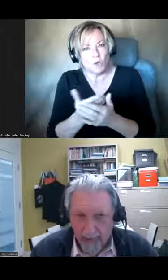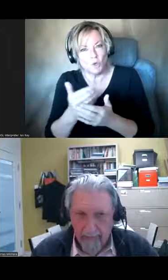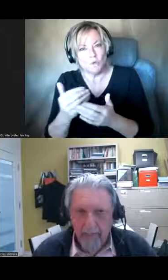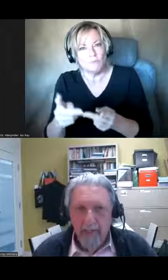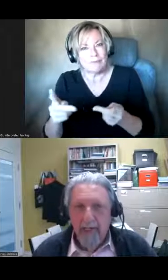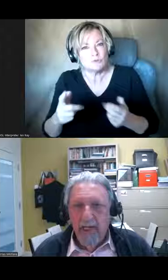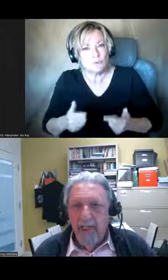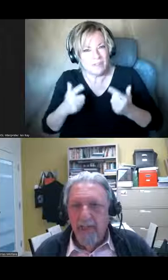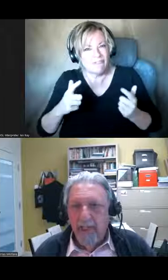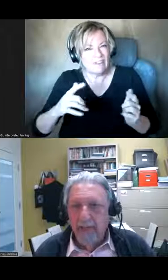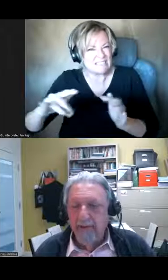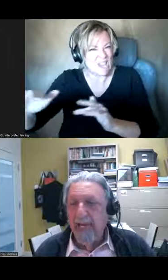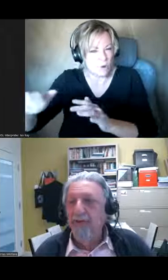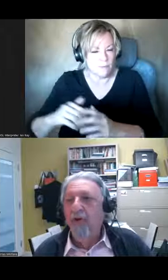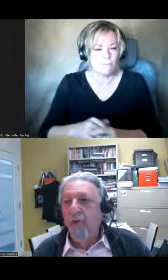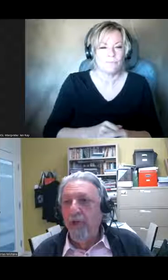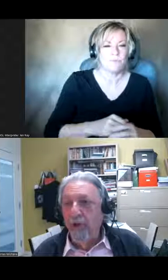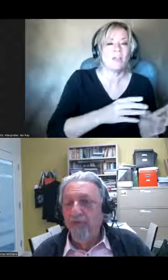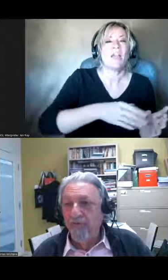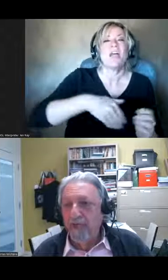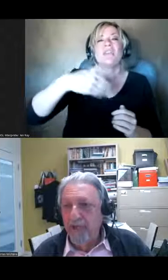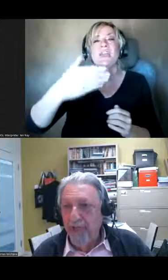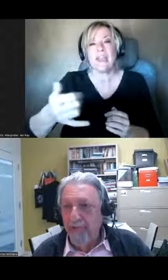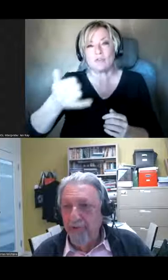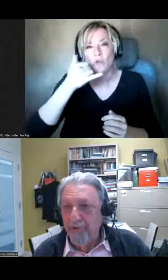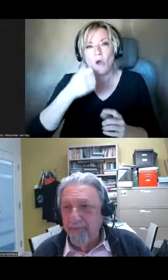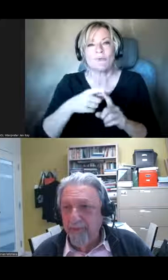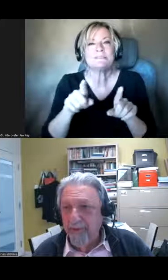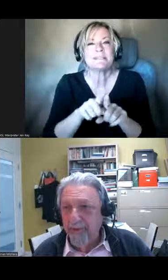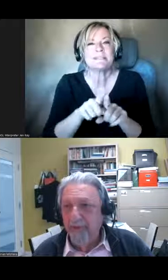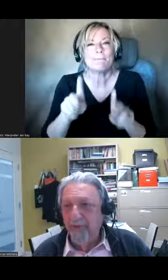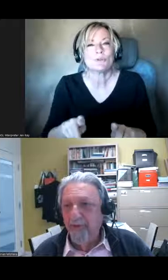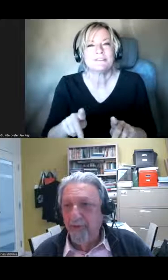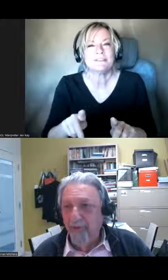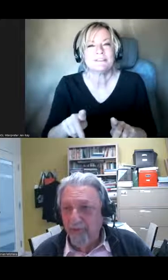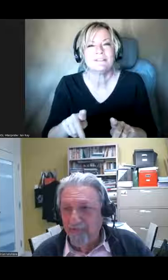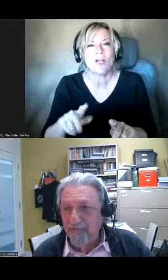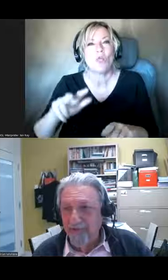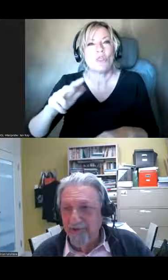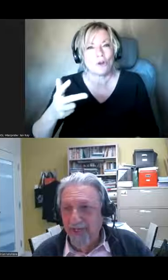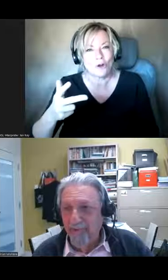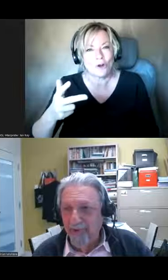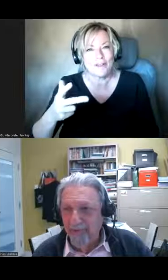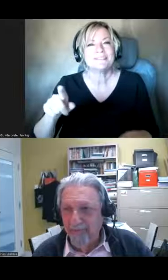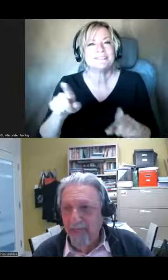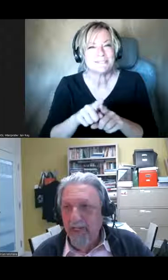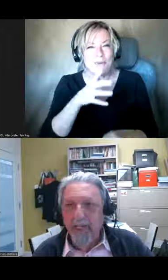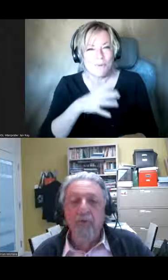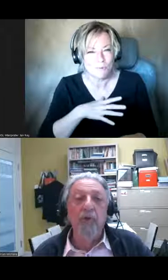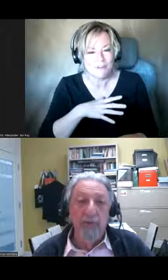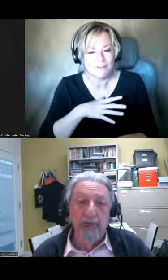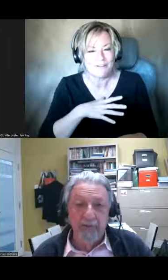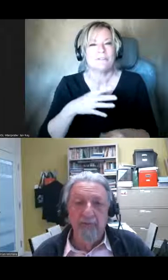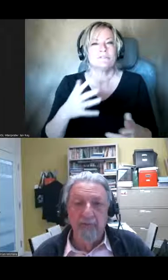go on. And then the next call we got was from the same person. And then the third one was from the same person.